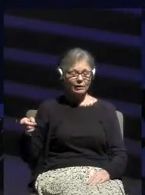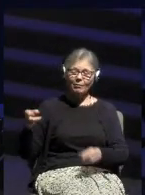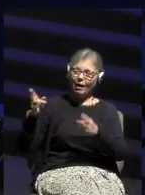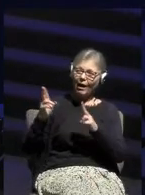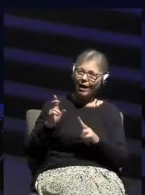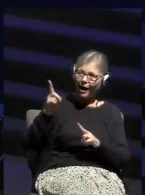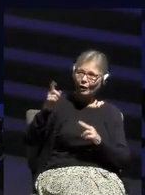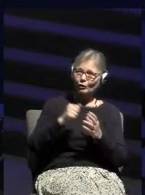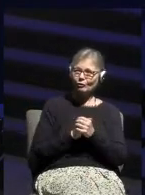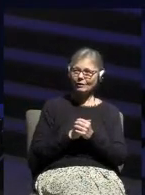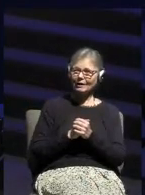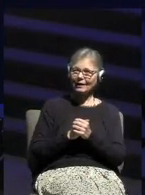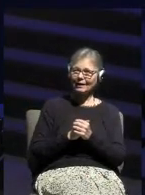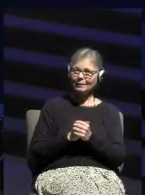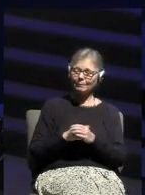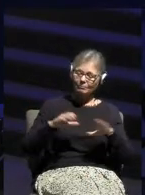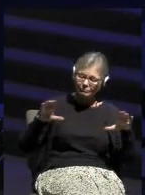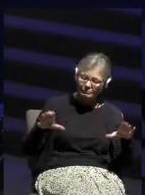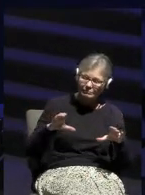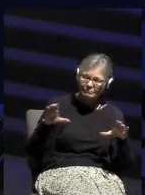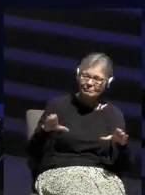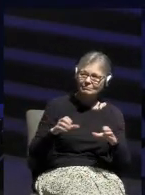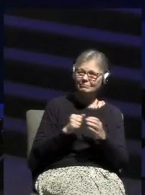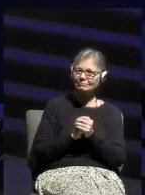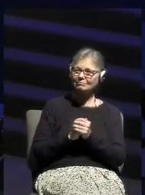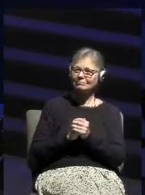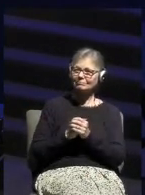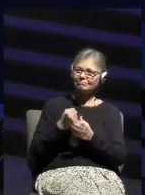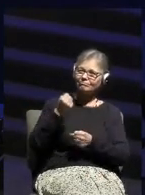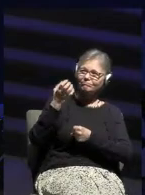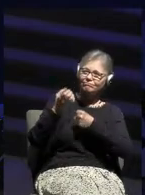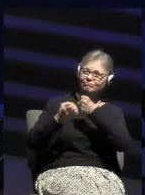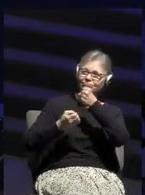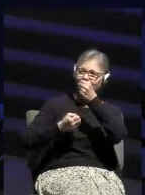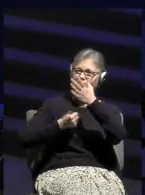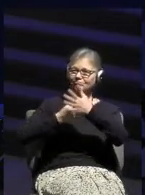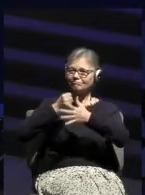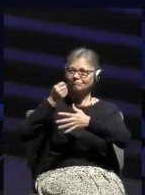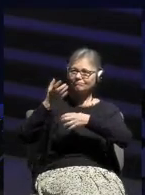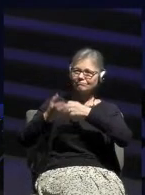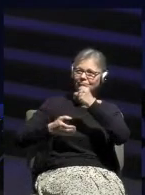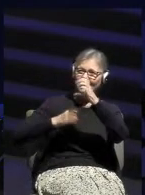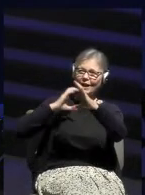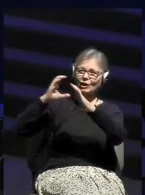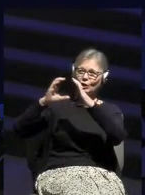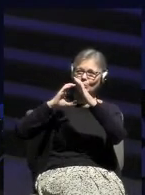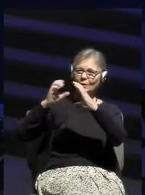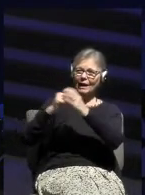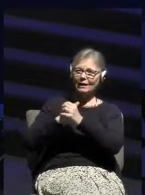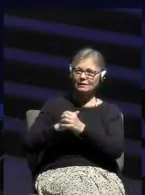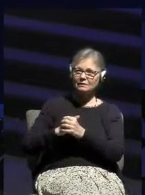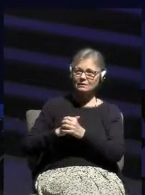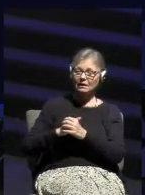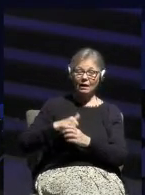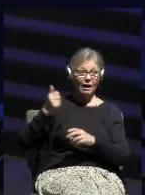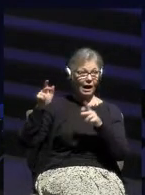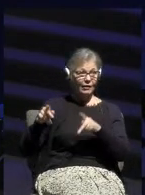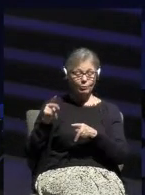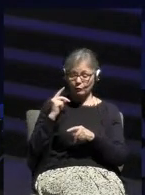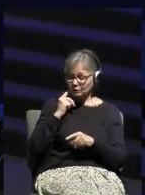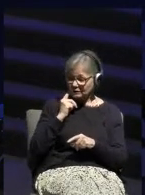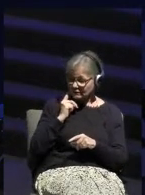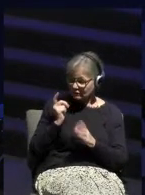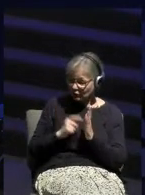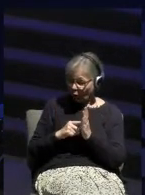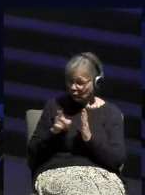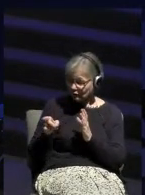Lord, and we begin to walk in that lifestyle of communicating with Him, it gives somebody an opportunity to say,